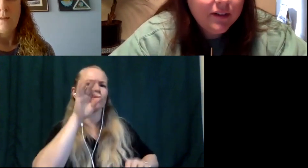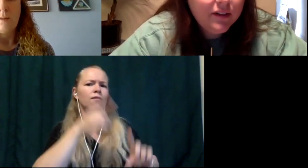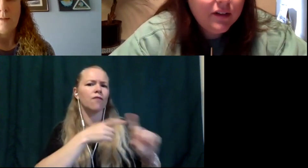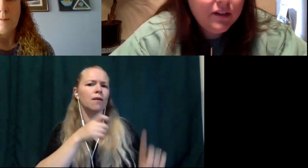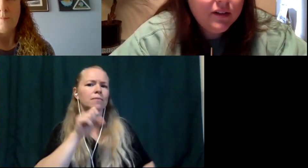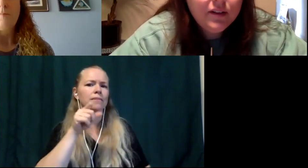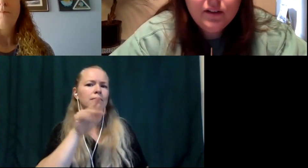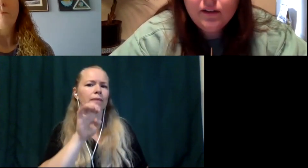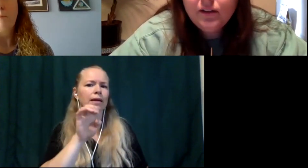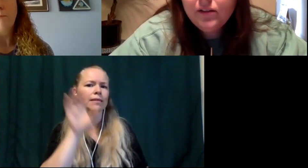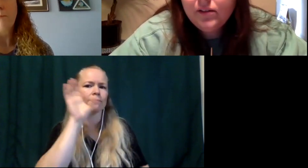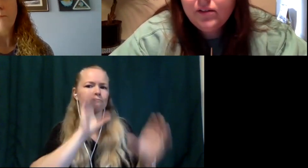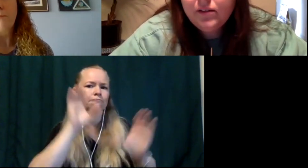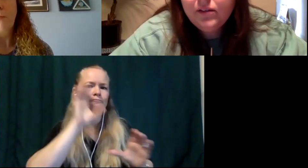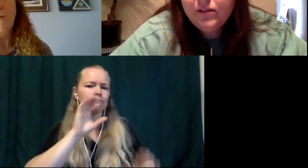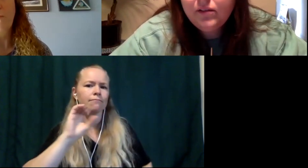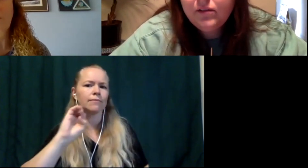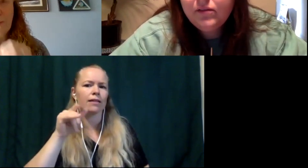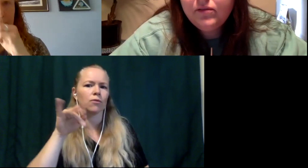exploration?